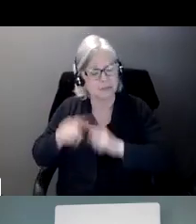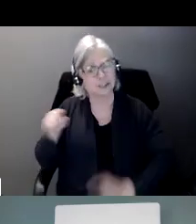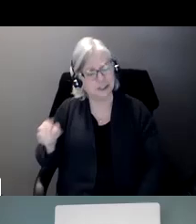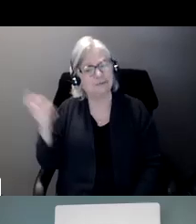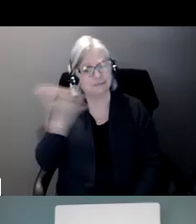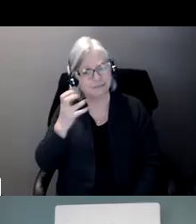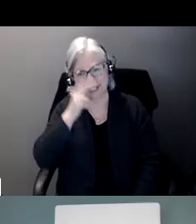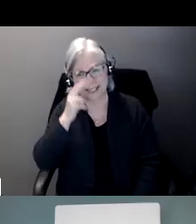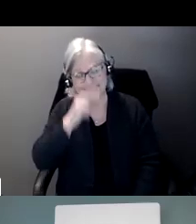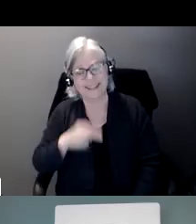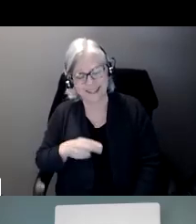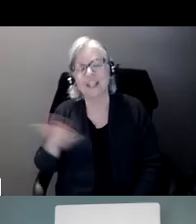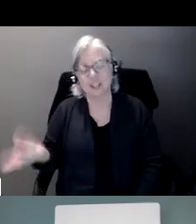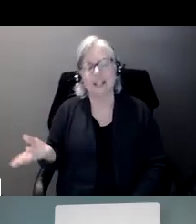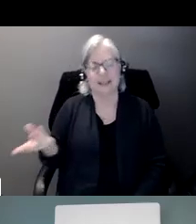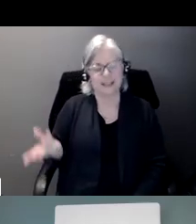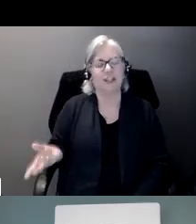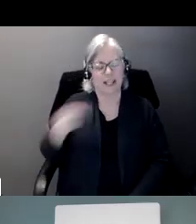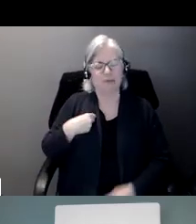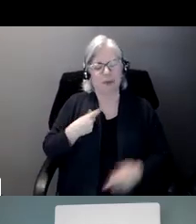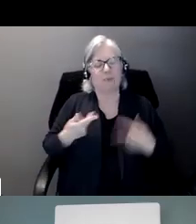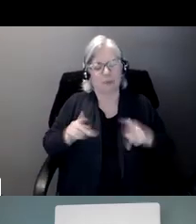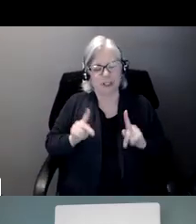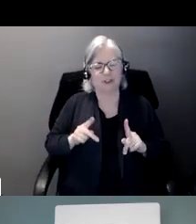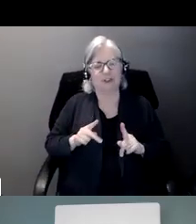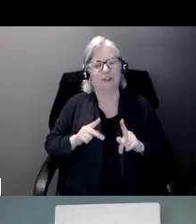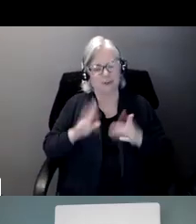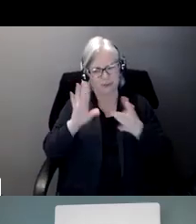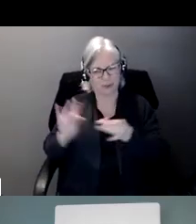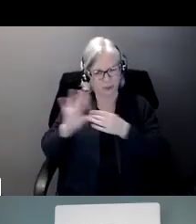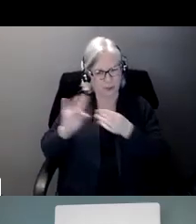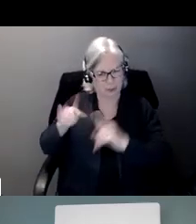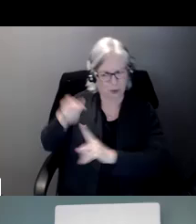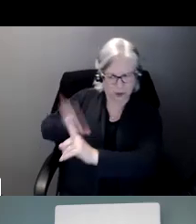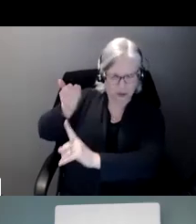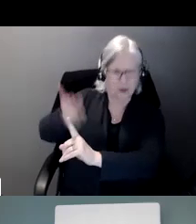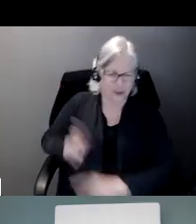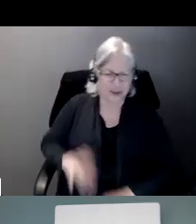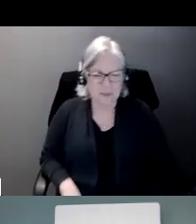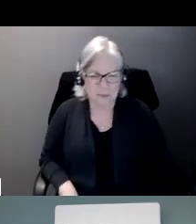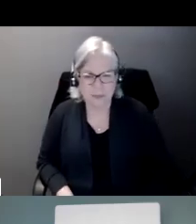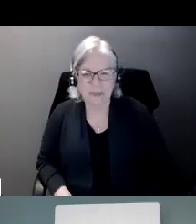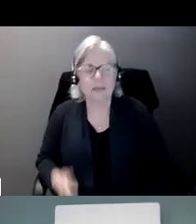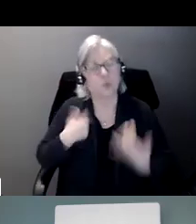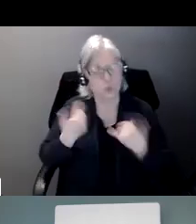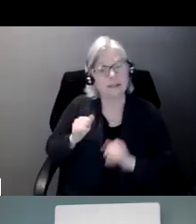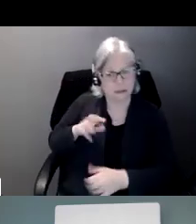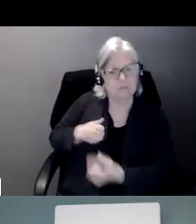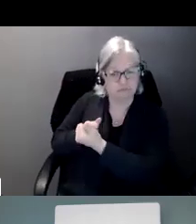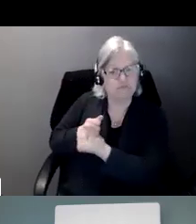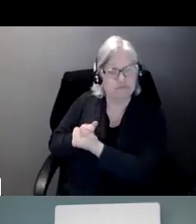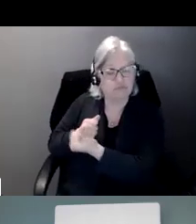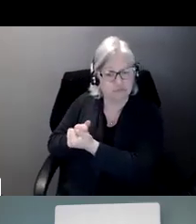she gave me permission to share her story with you today. We are still involved with her